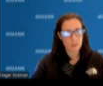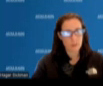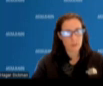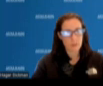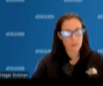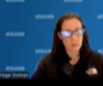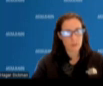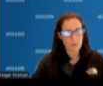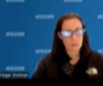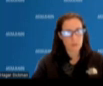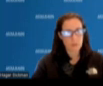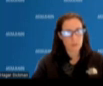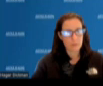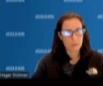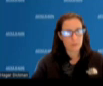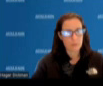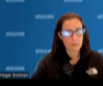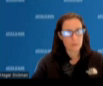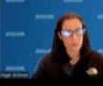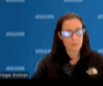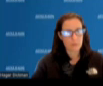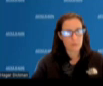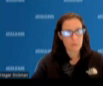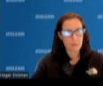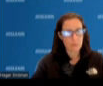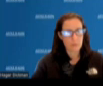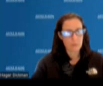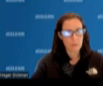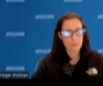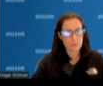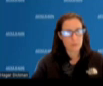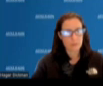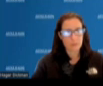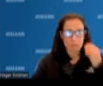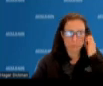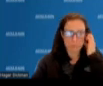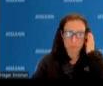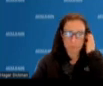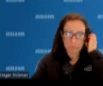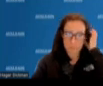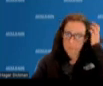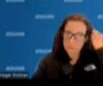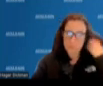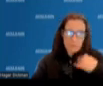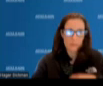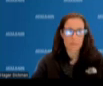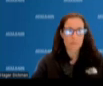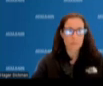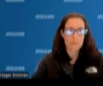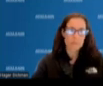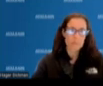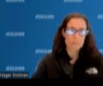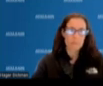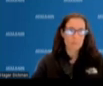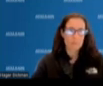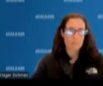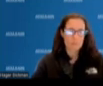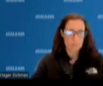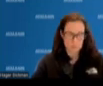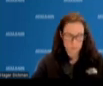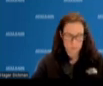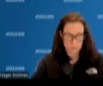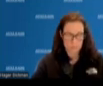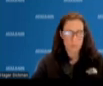law. They are high-level instructions to committees to generate revenue